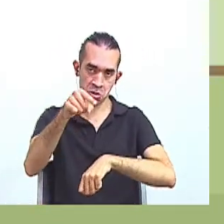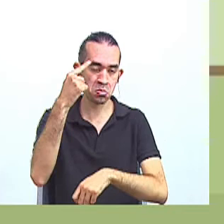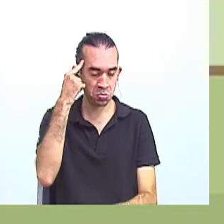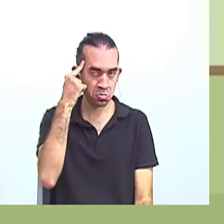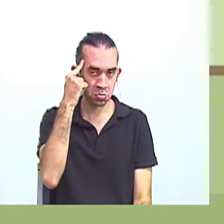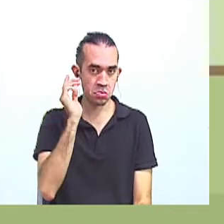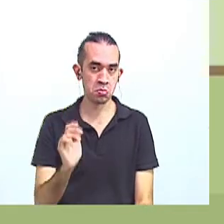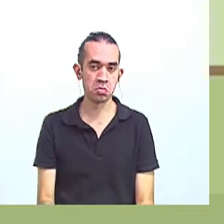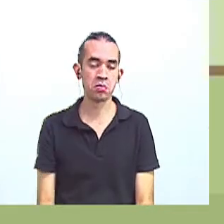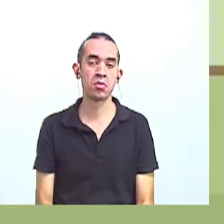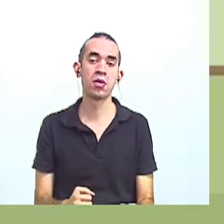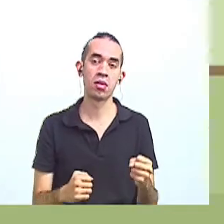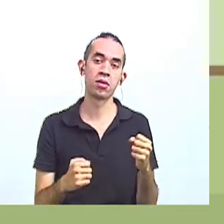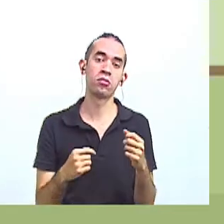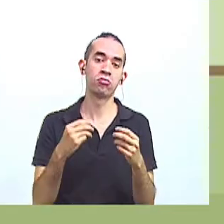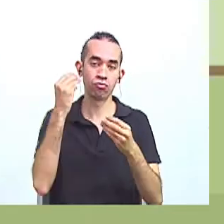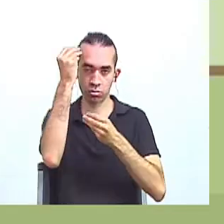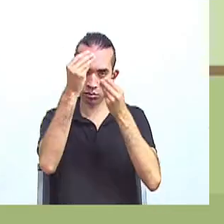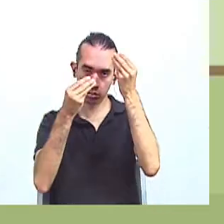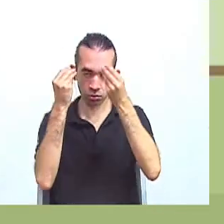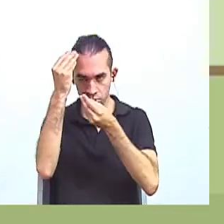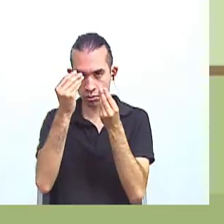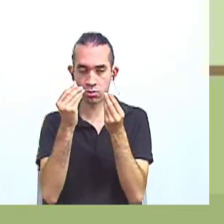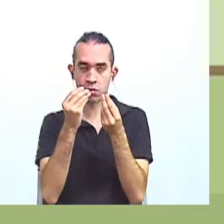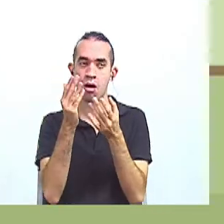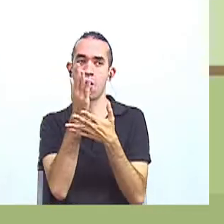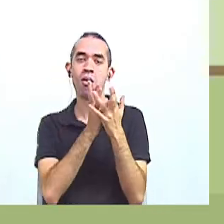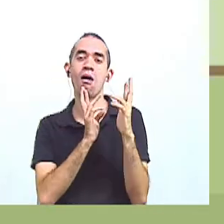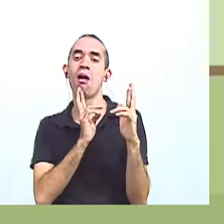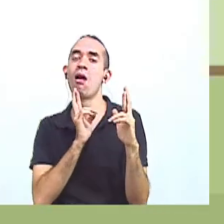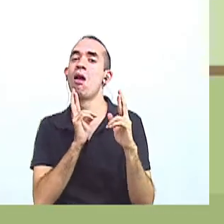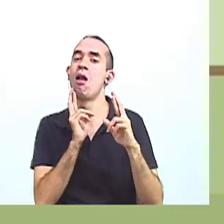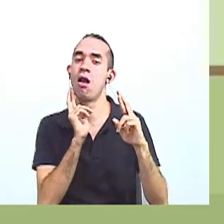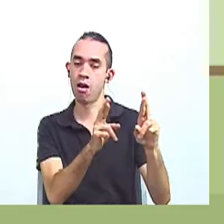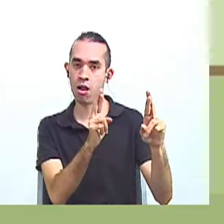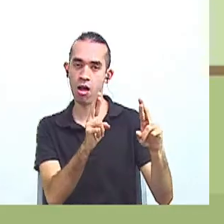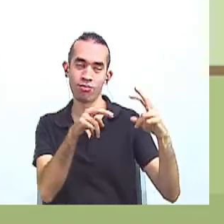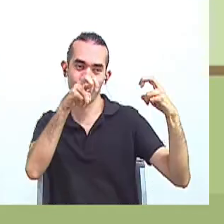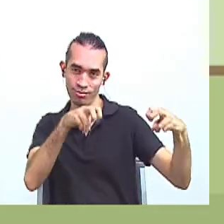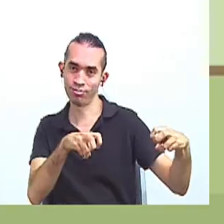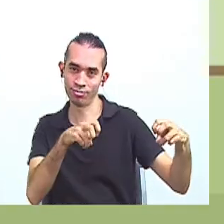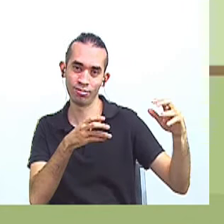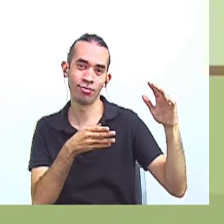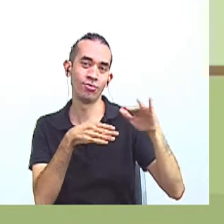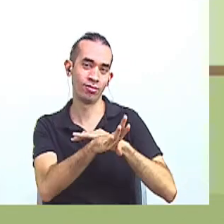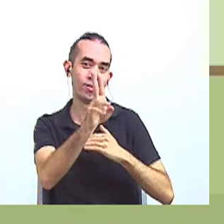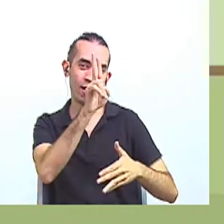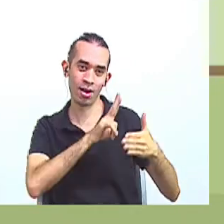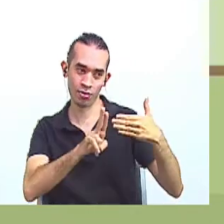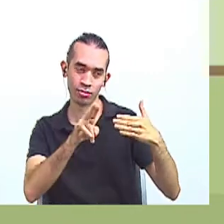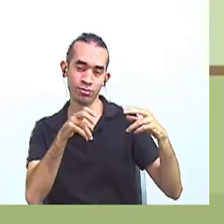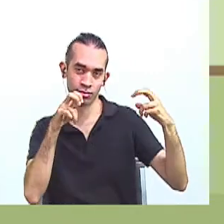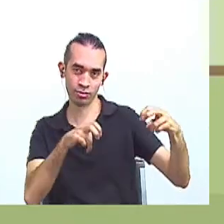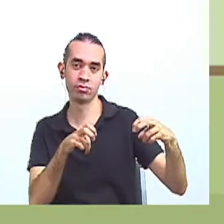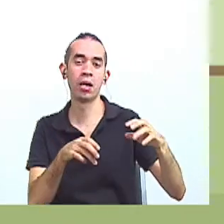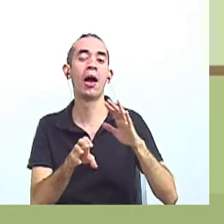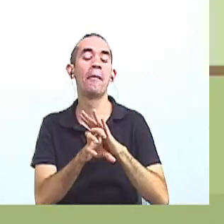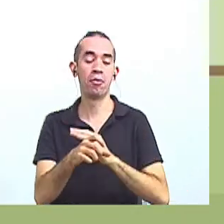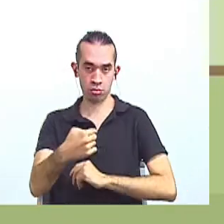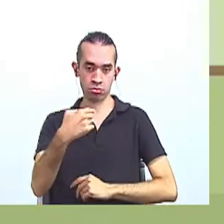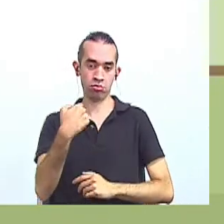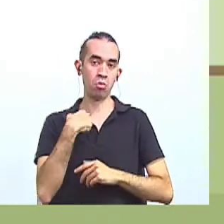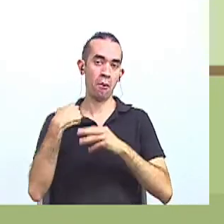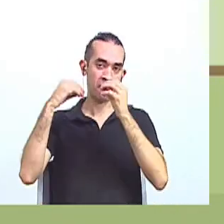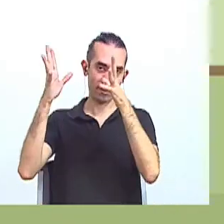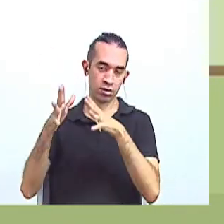that. Process it and try to come up with an answer for that admissions officer. Now, imagine I am the admissions